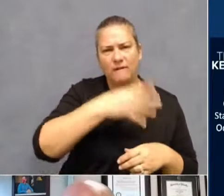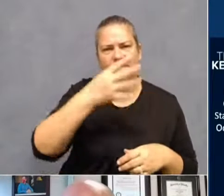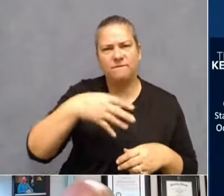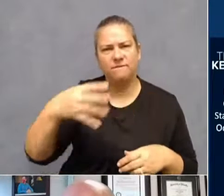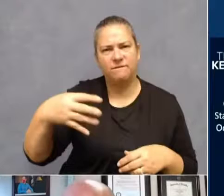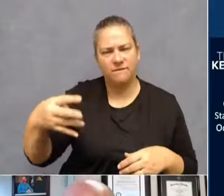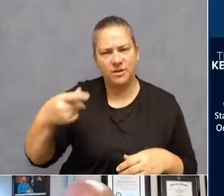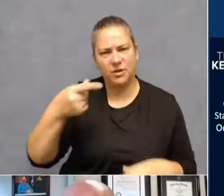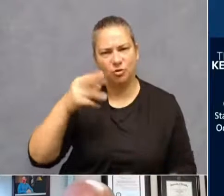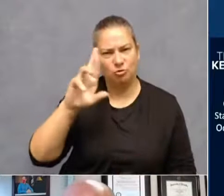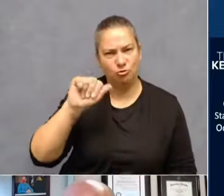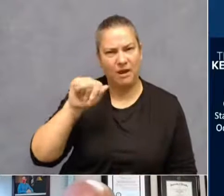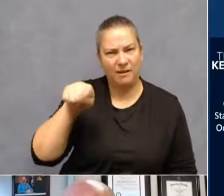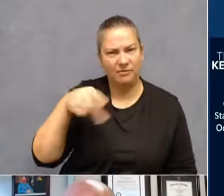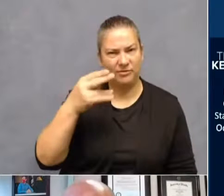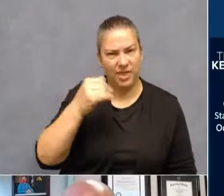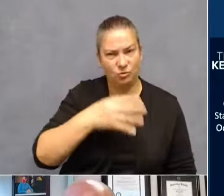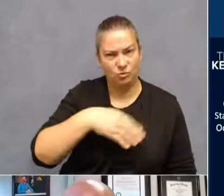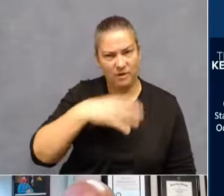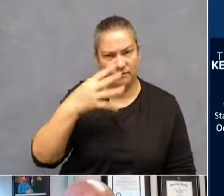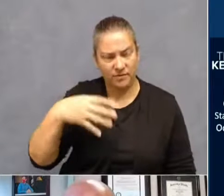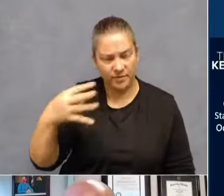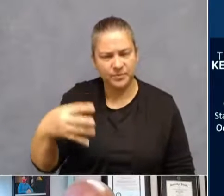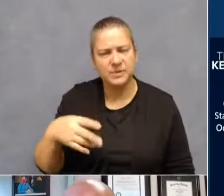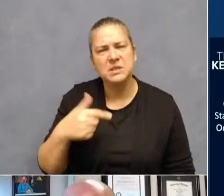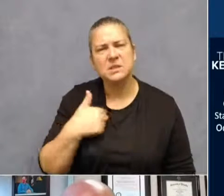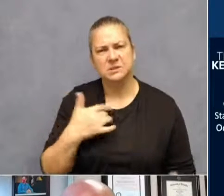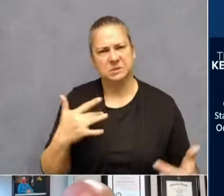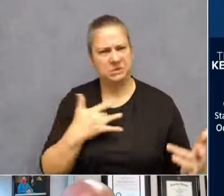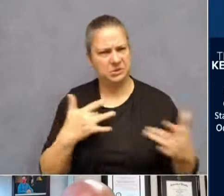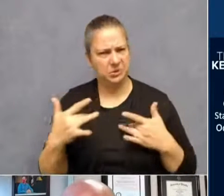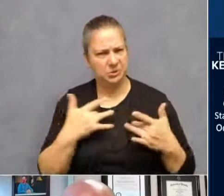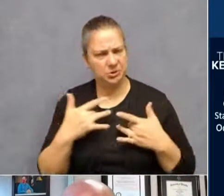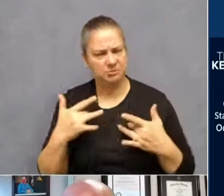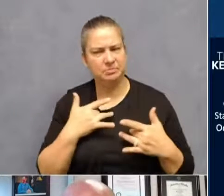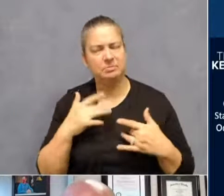I'm concerned about some of the perspective people have taken.